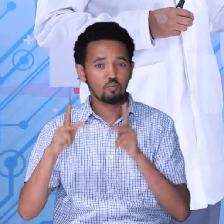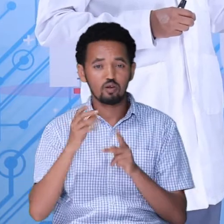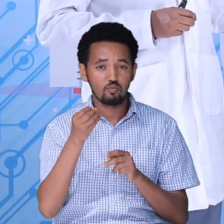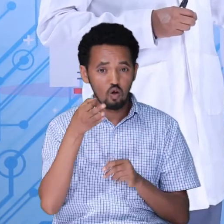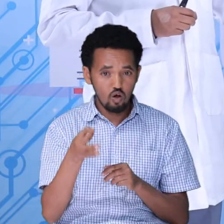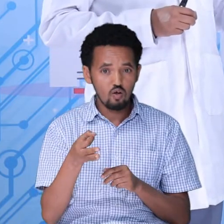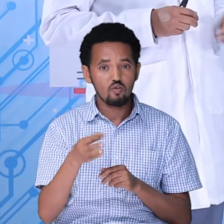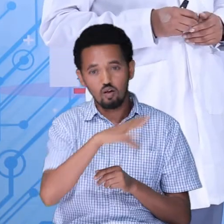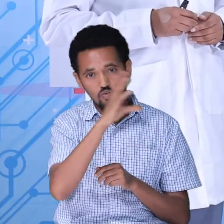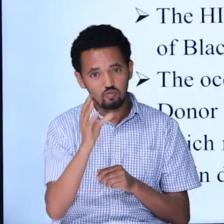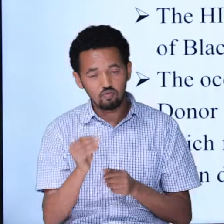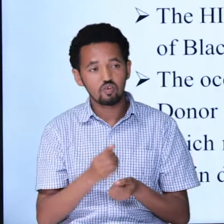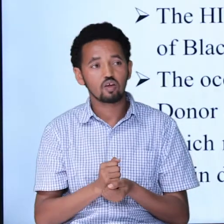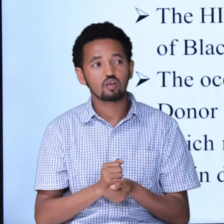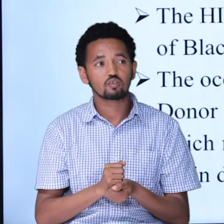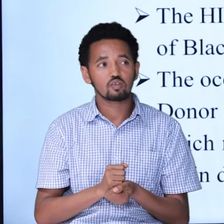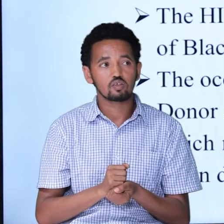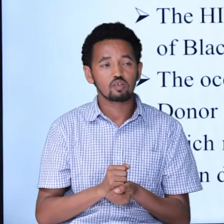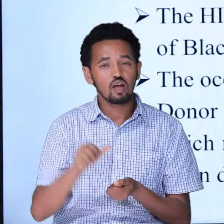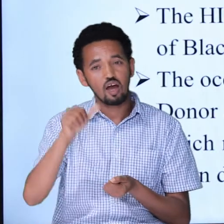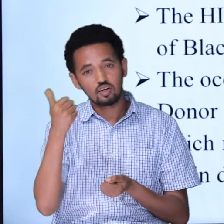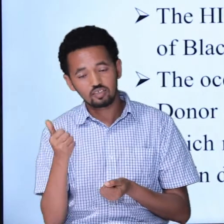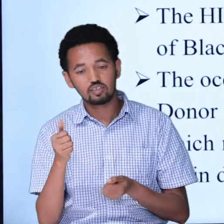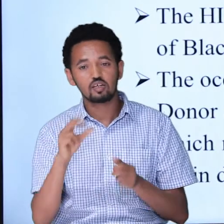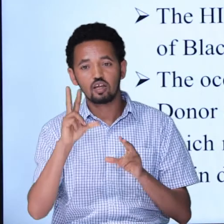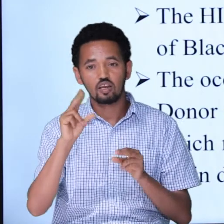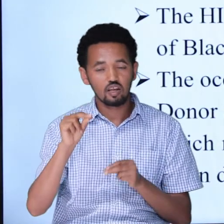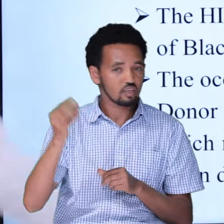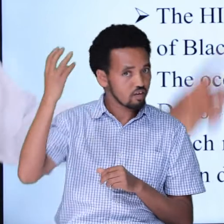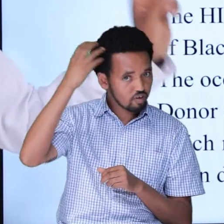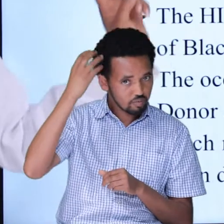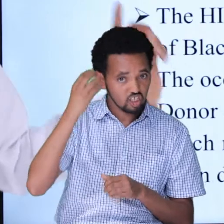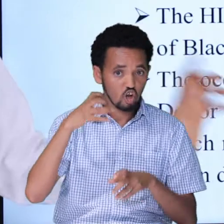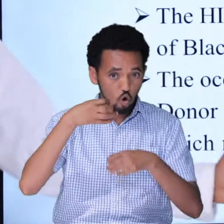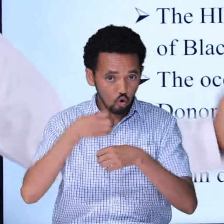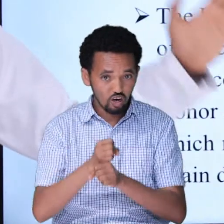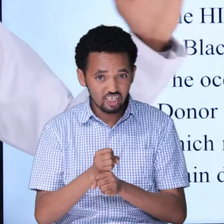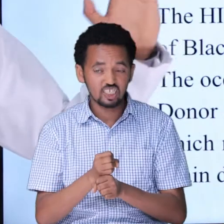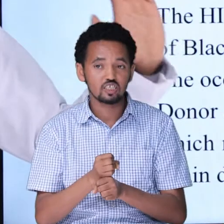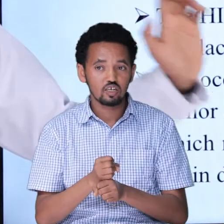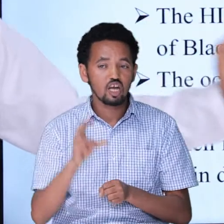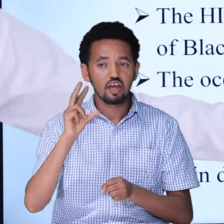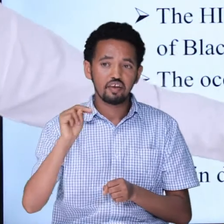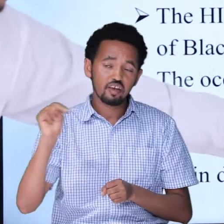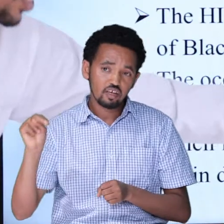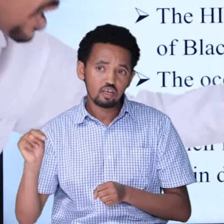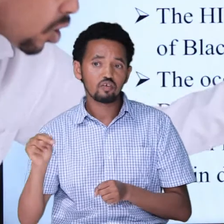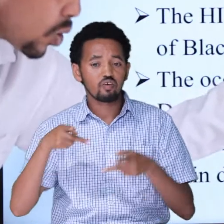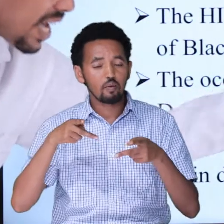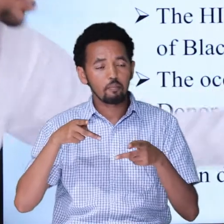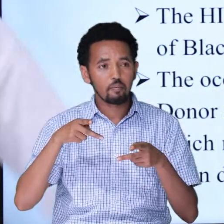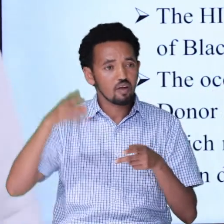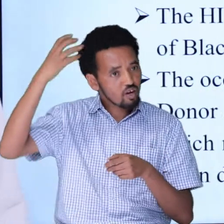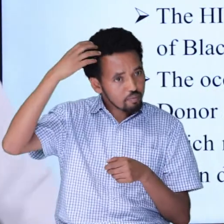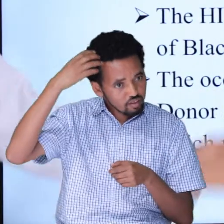Africa, donor agency, or in other words, non-governmental organization. Non-governmental organizations have their